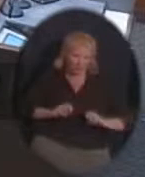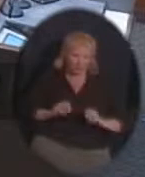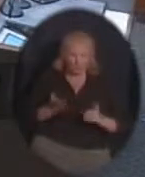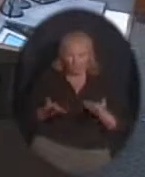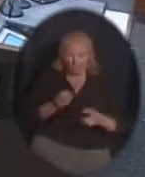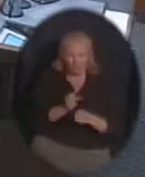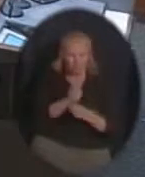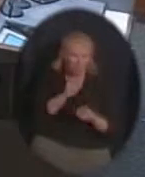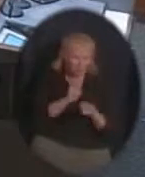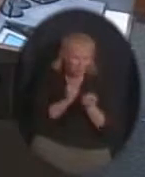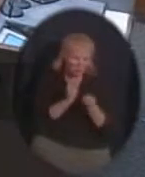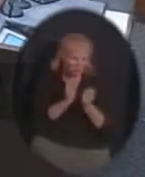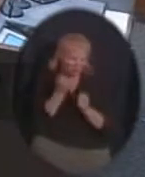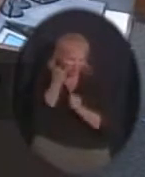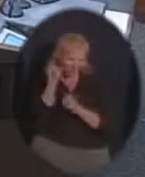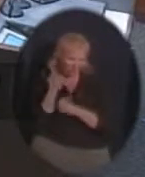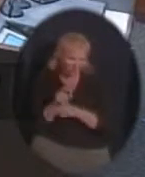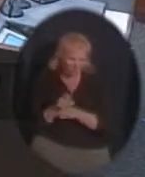necessary on it.